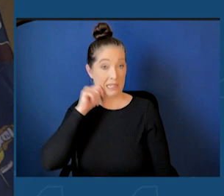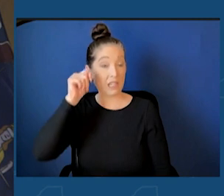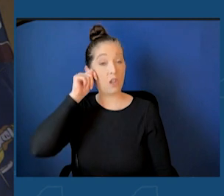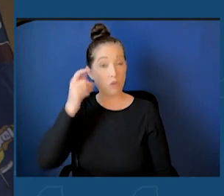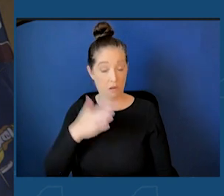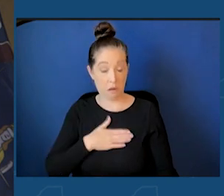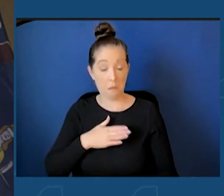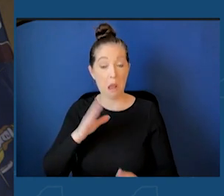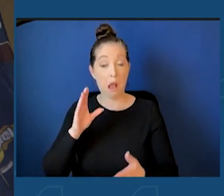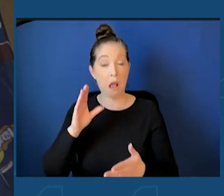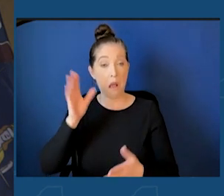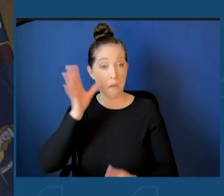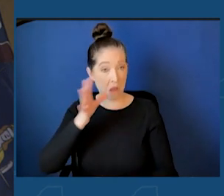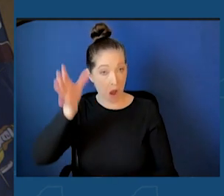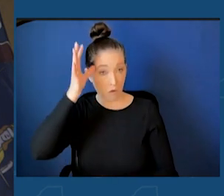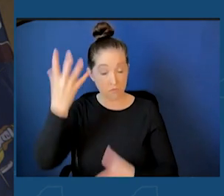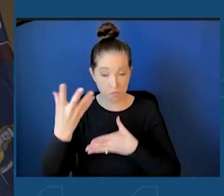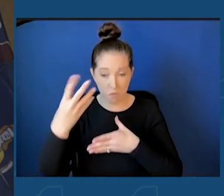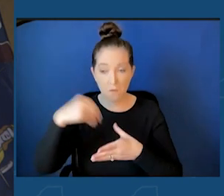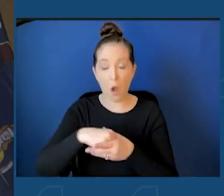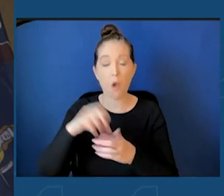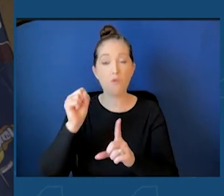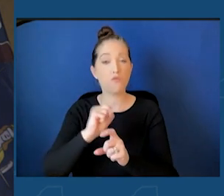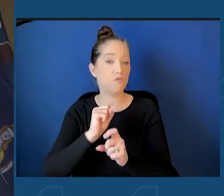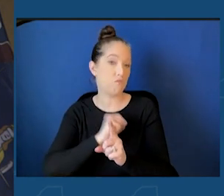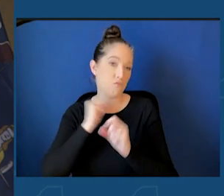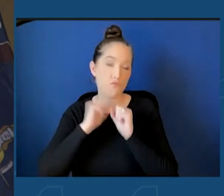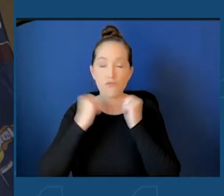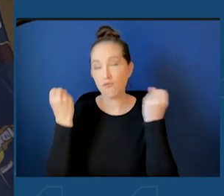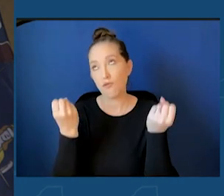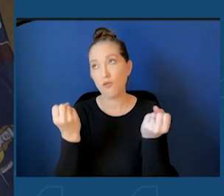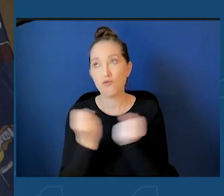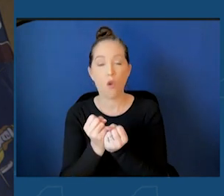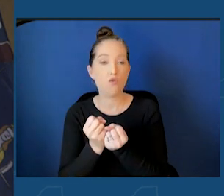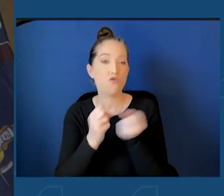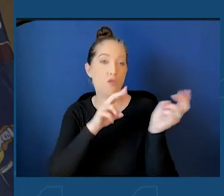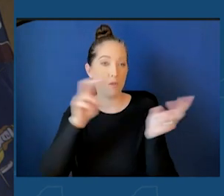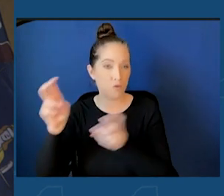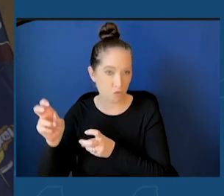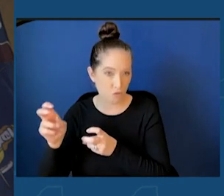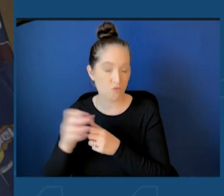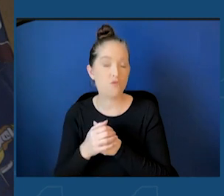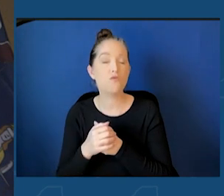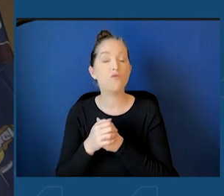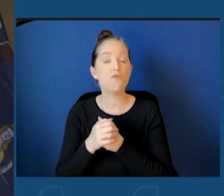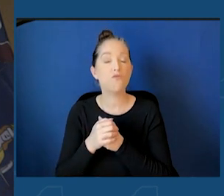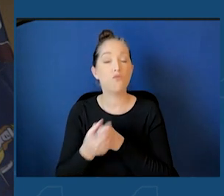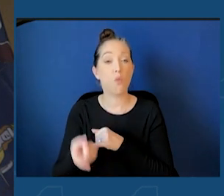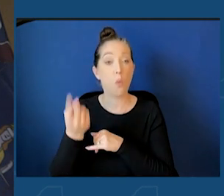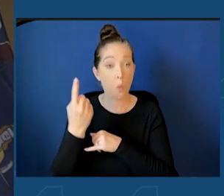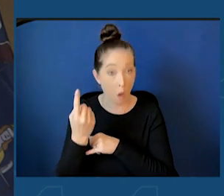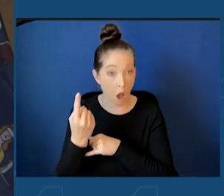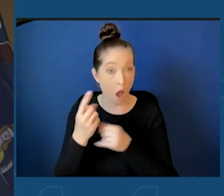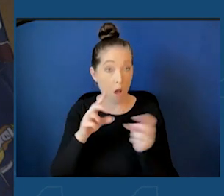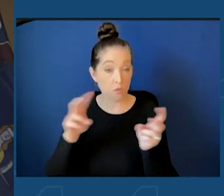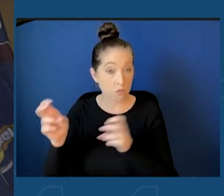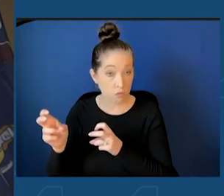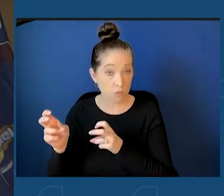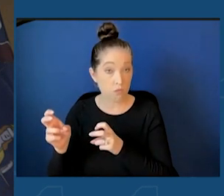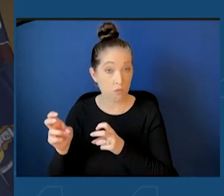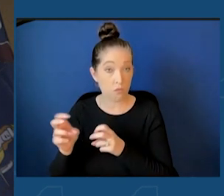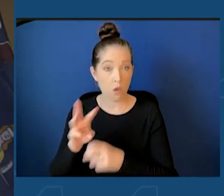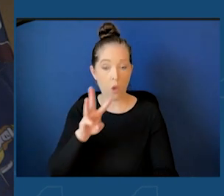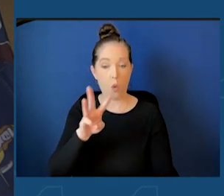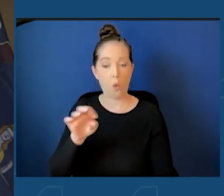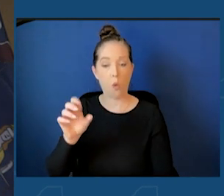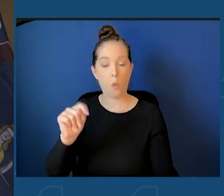in the social causes of the day, every single issue they cared deeply about and instilled that in me. One of them was that the West Seneca Developmental